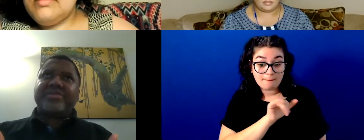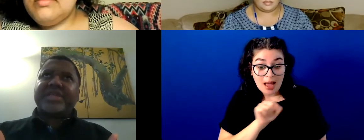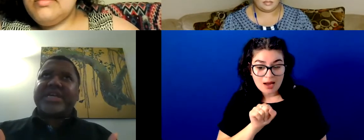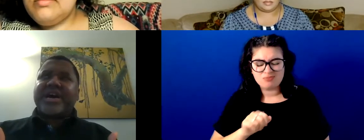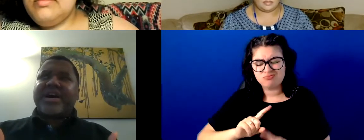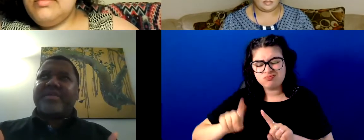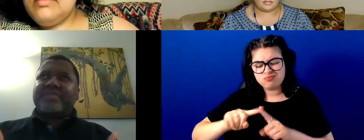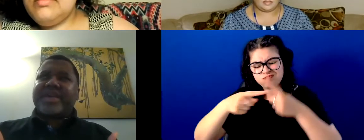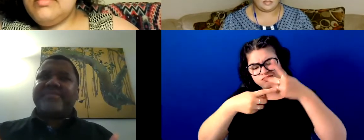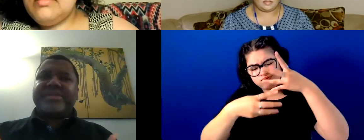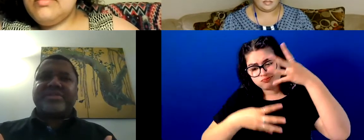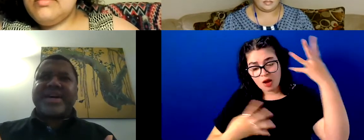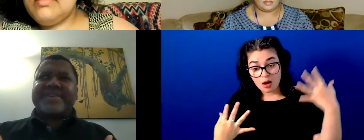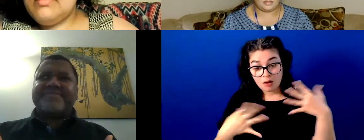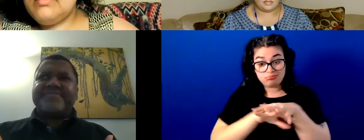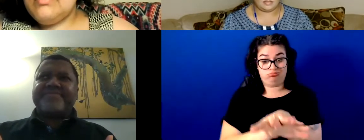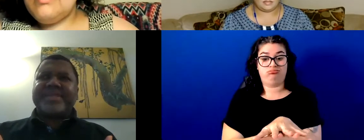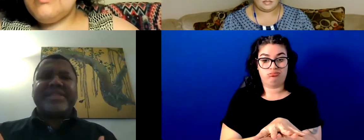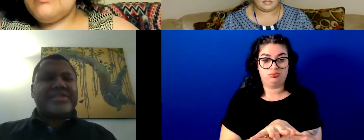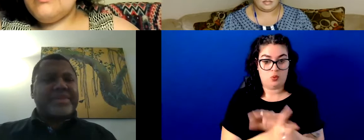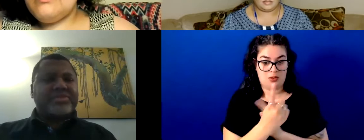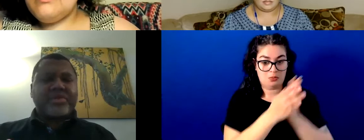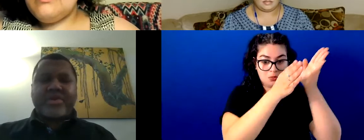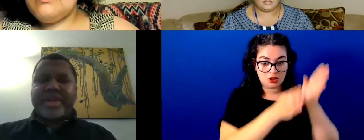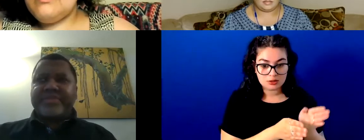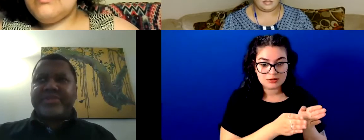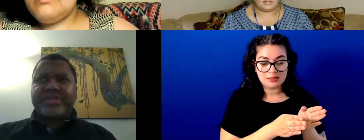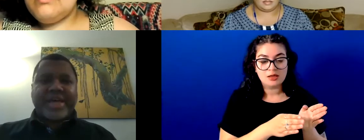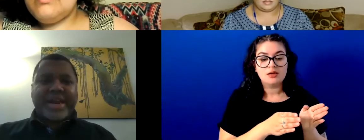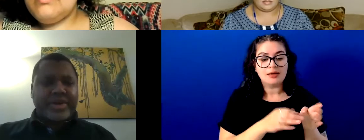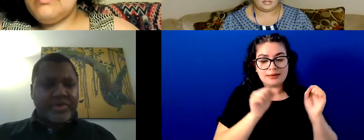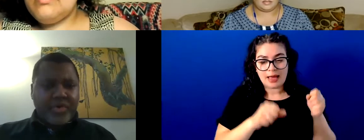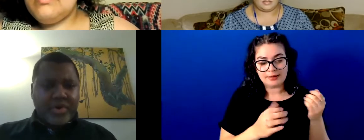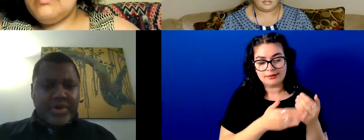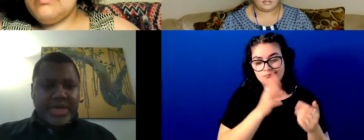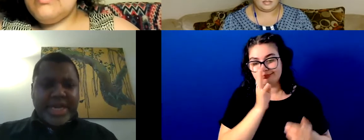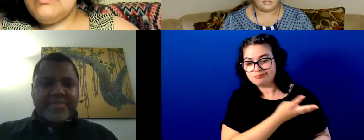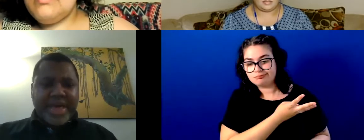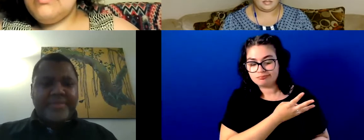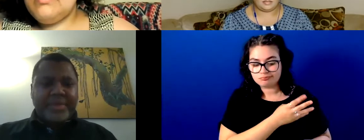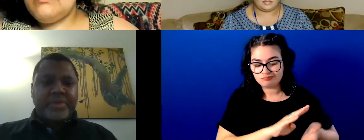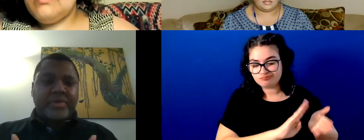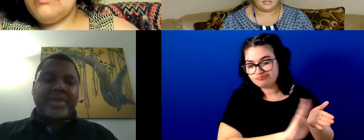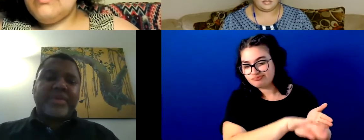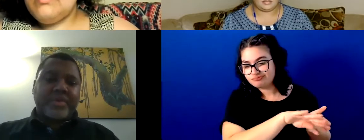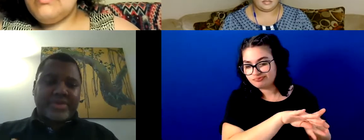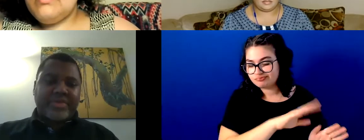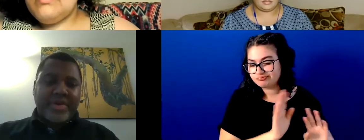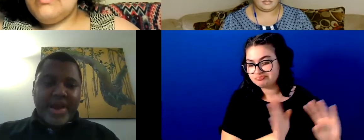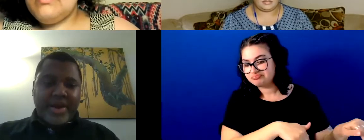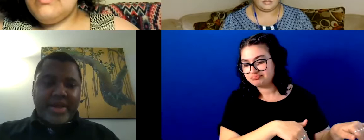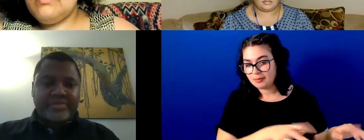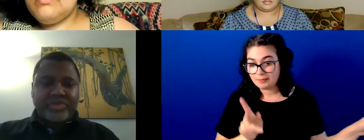that can be dismissed or even just flat out ignored that people are living with